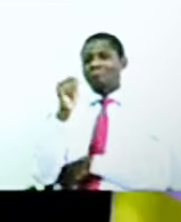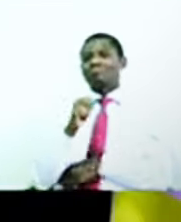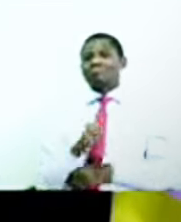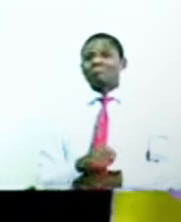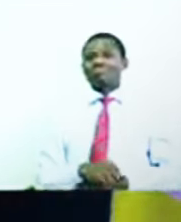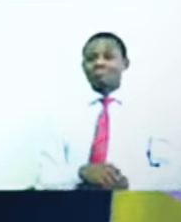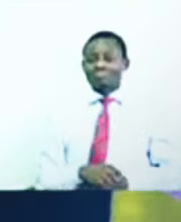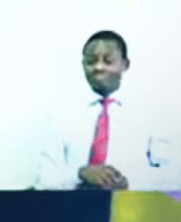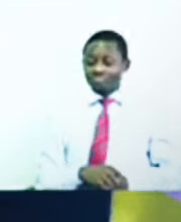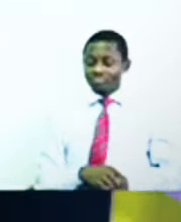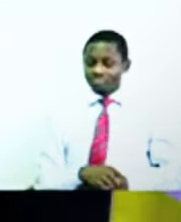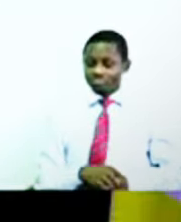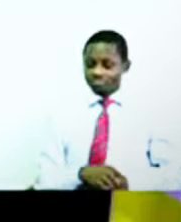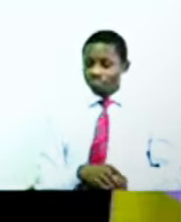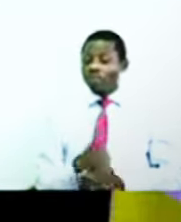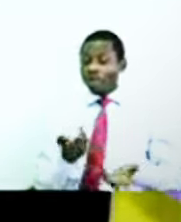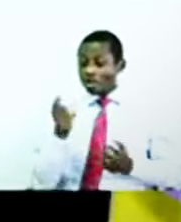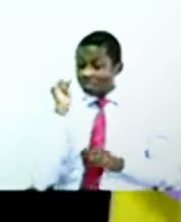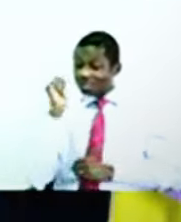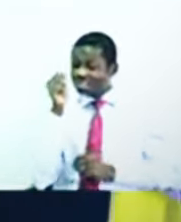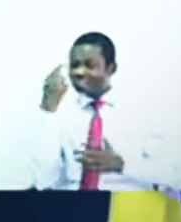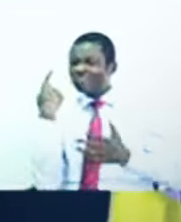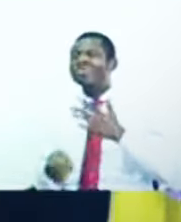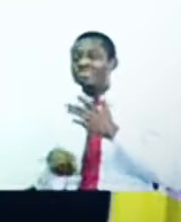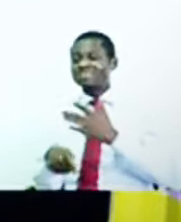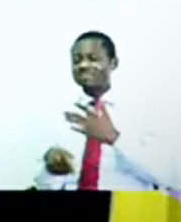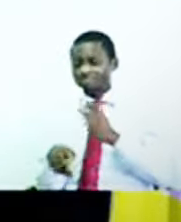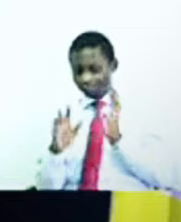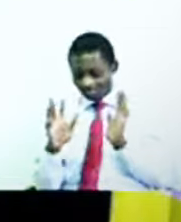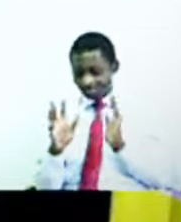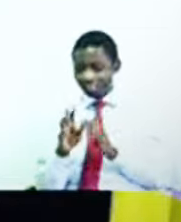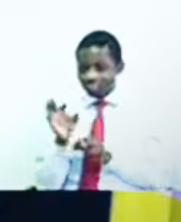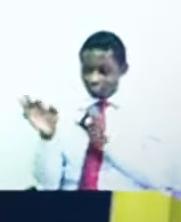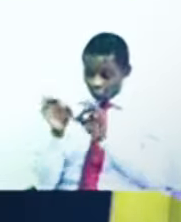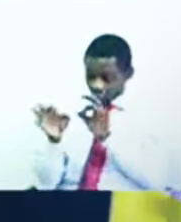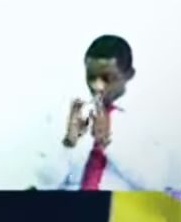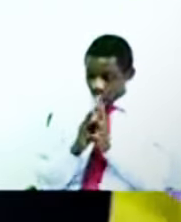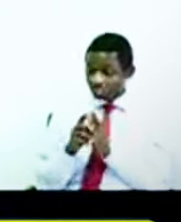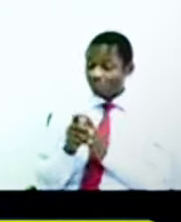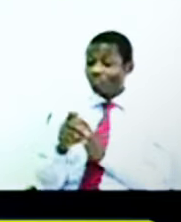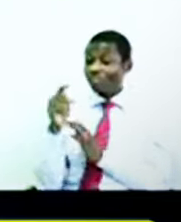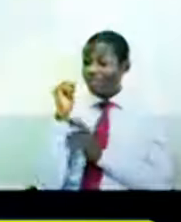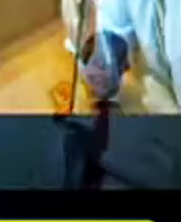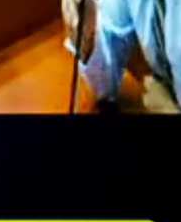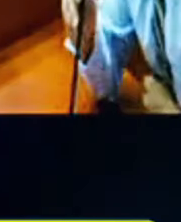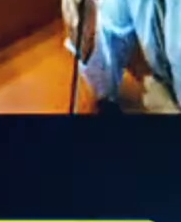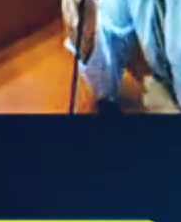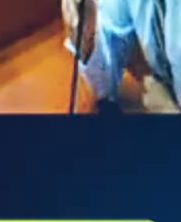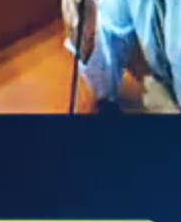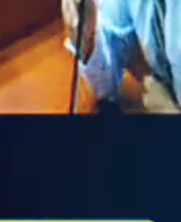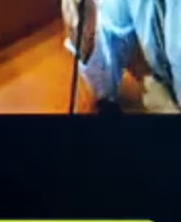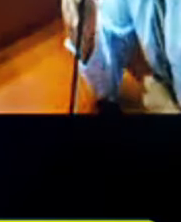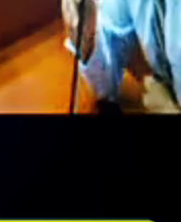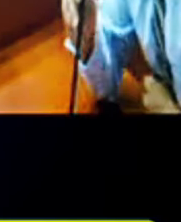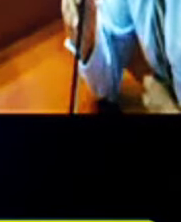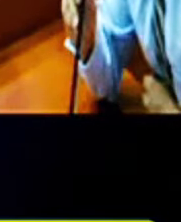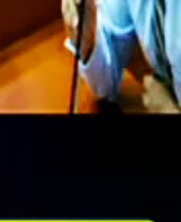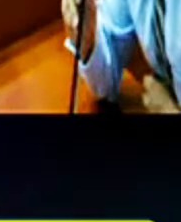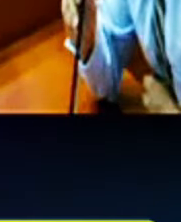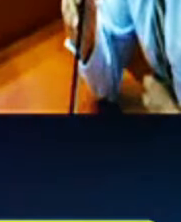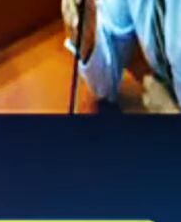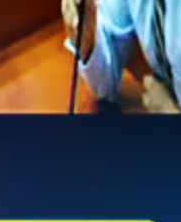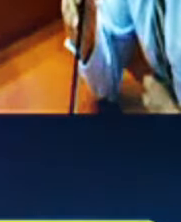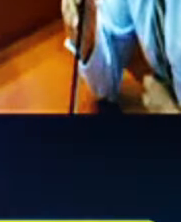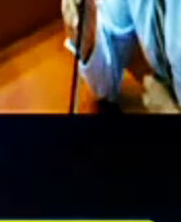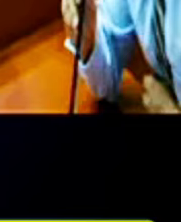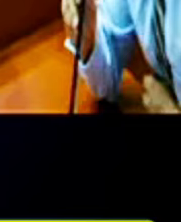Now, what is a testimony? A testimony is a statement or declaration of